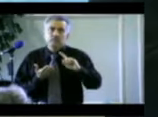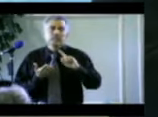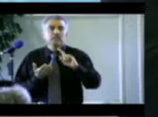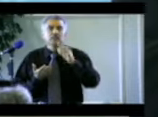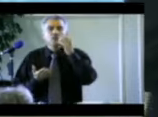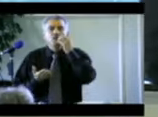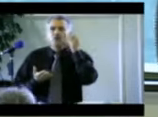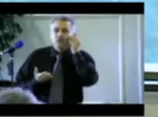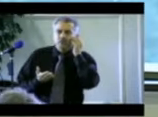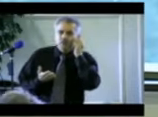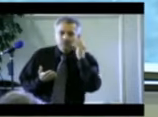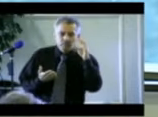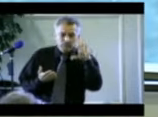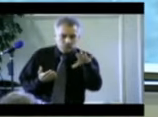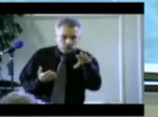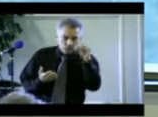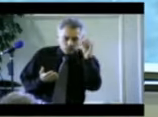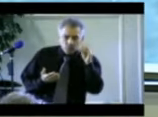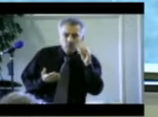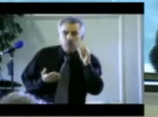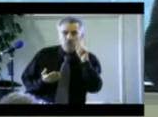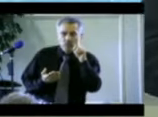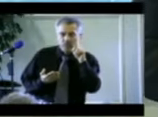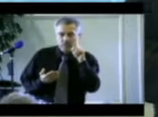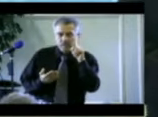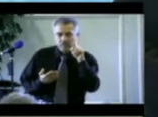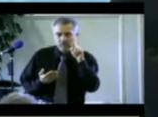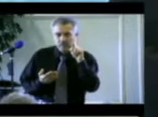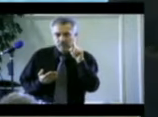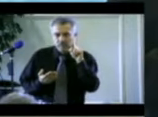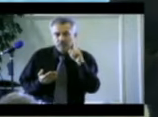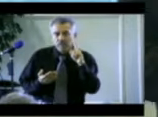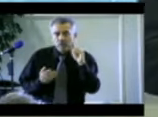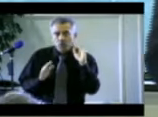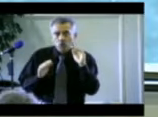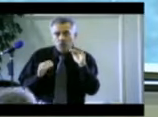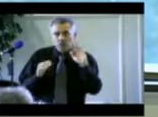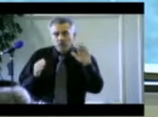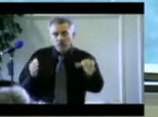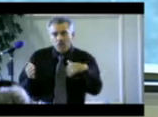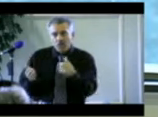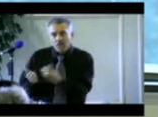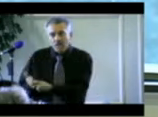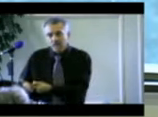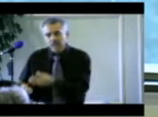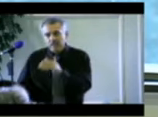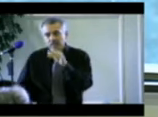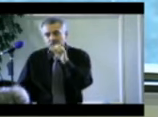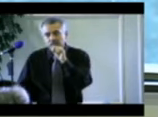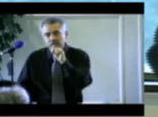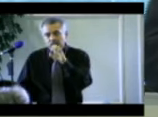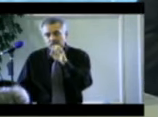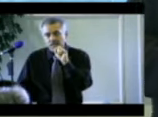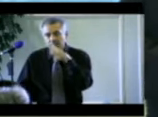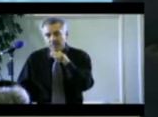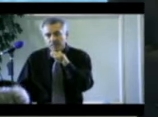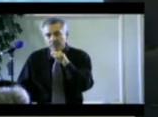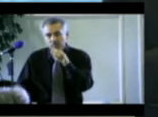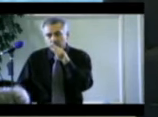We anticipate to move and arrive in Fredericksburg around the 23rd of September to the